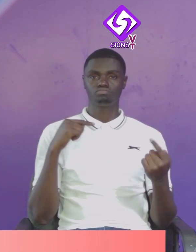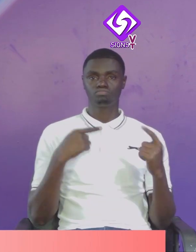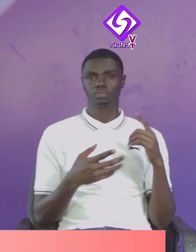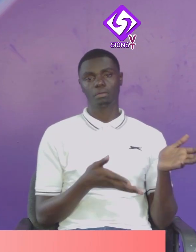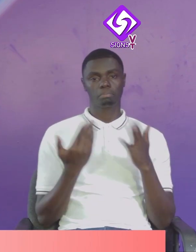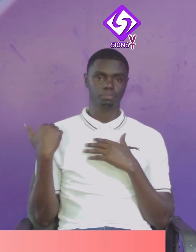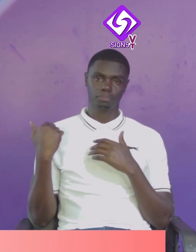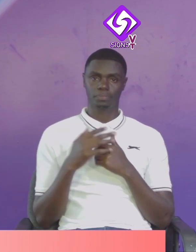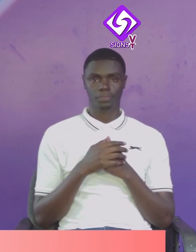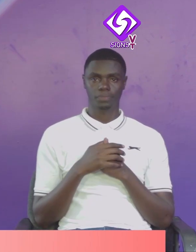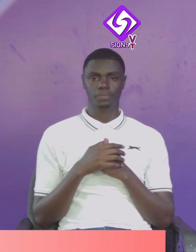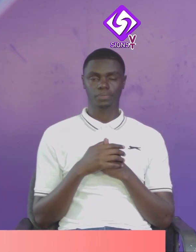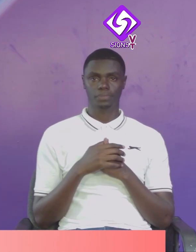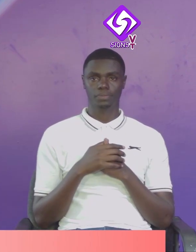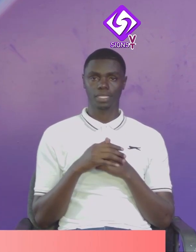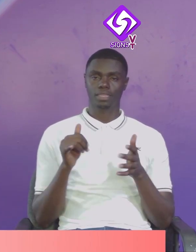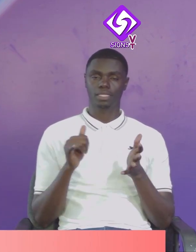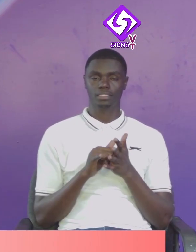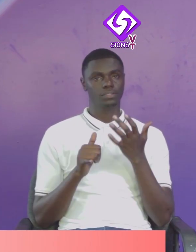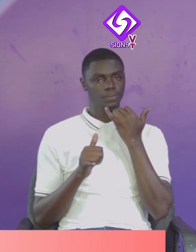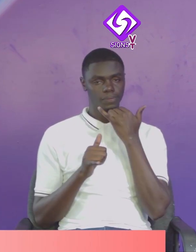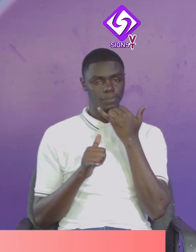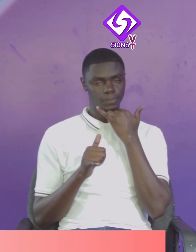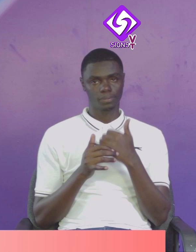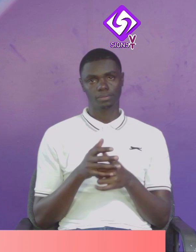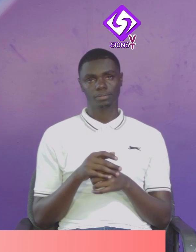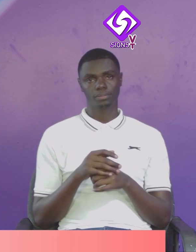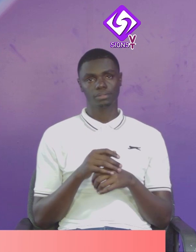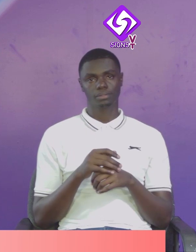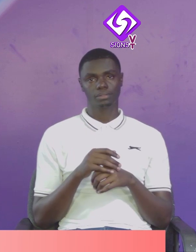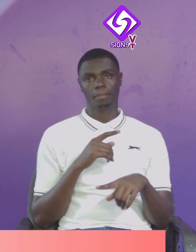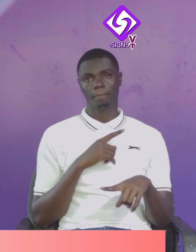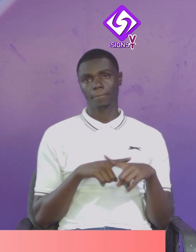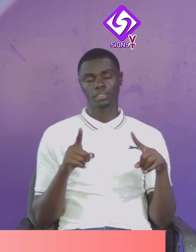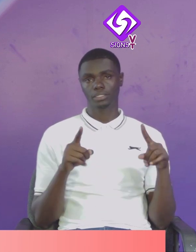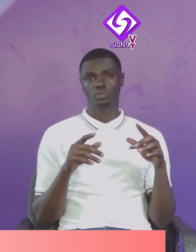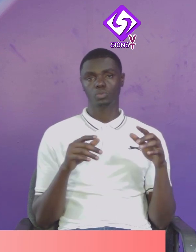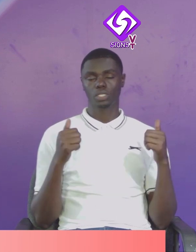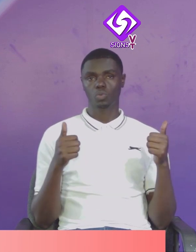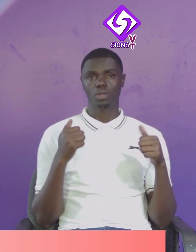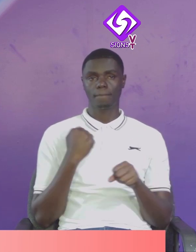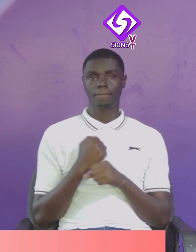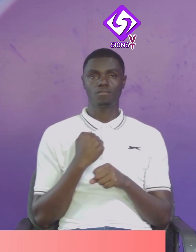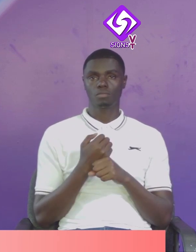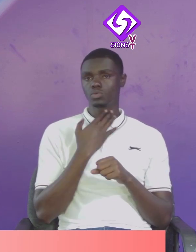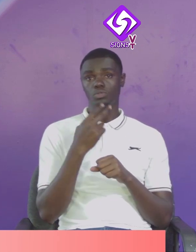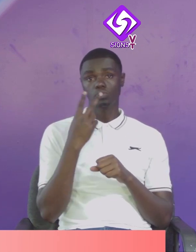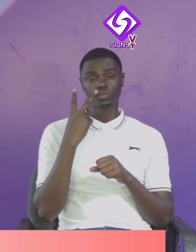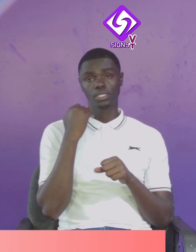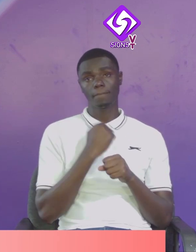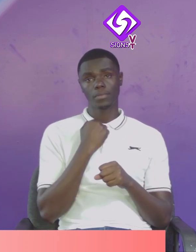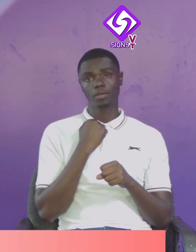la team. Yeah. Siyo kitu mbaya na tegemeo la team. But it was quite a big performance. And we want to see such kind of